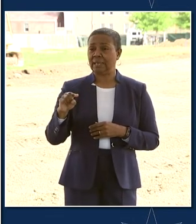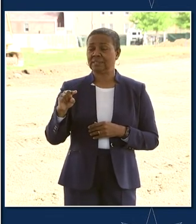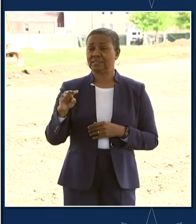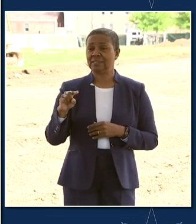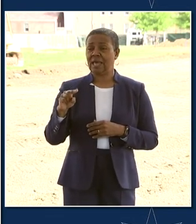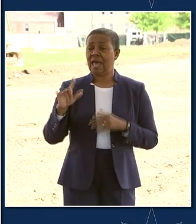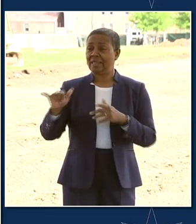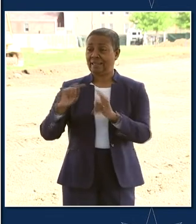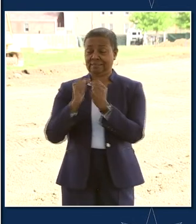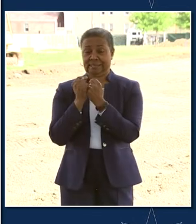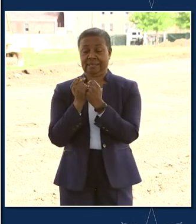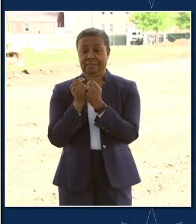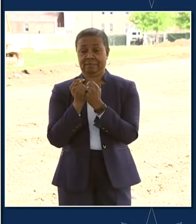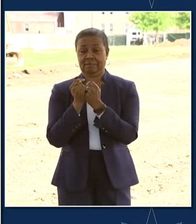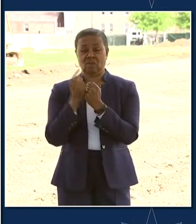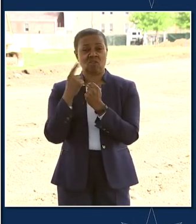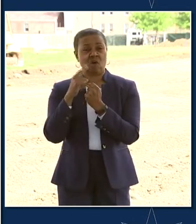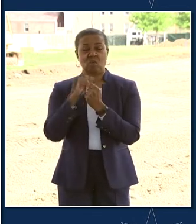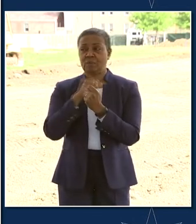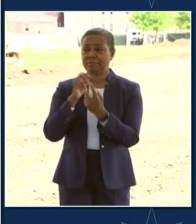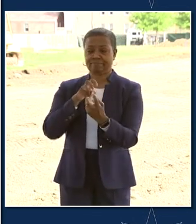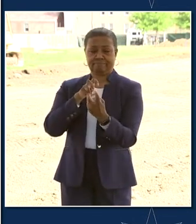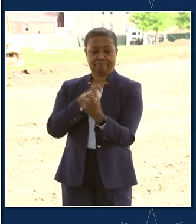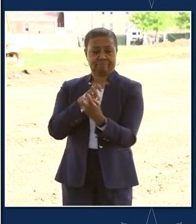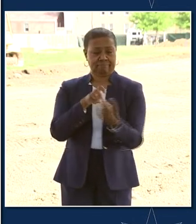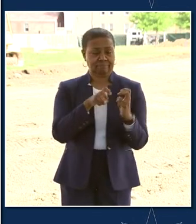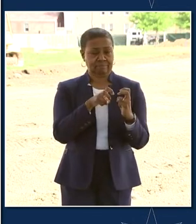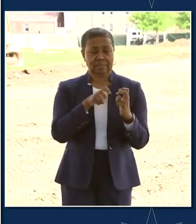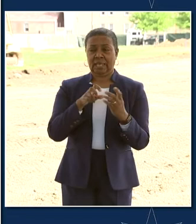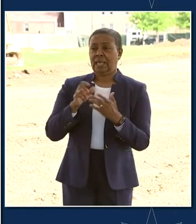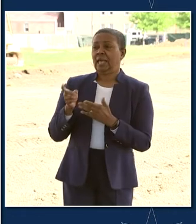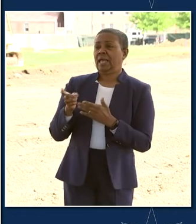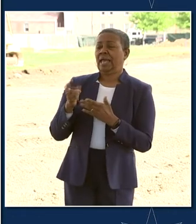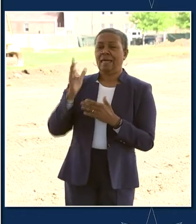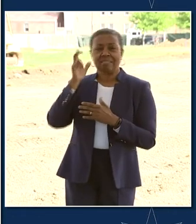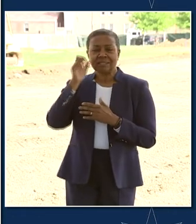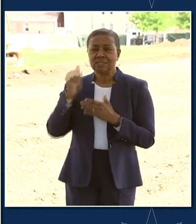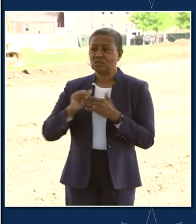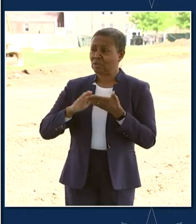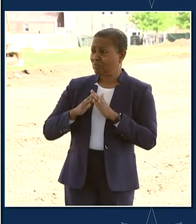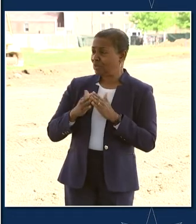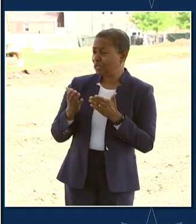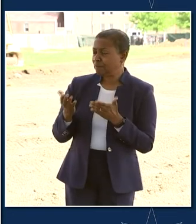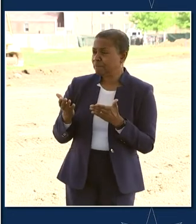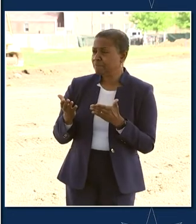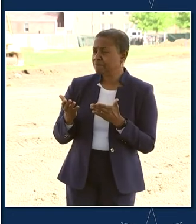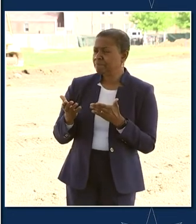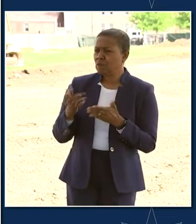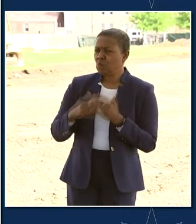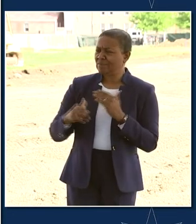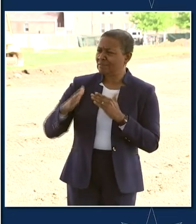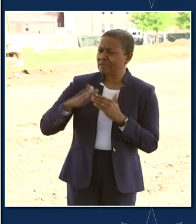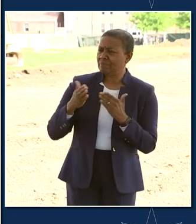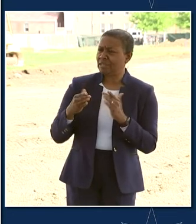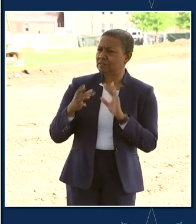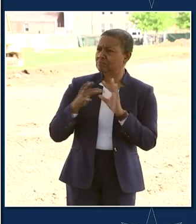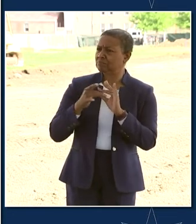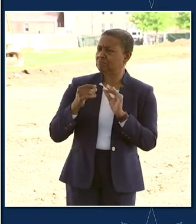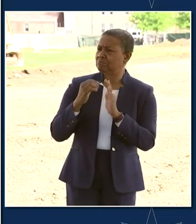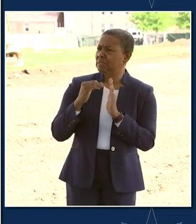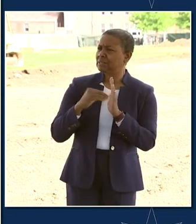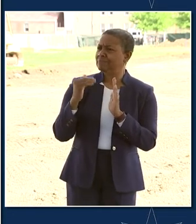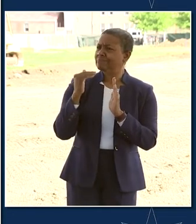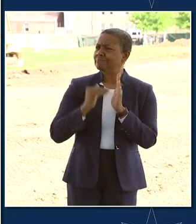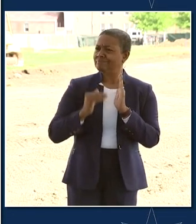the team for when we sat at Mia Tierra and listened to the community, and one of the top things on the list